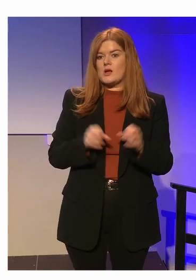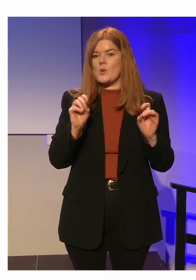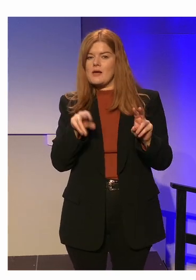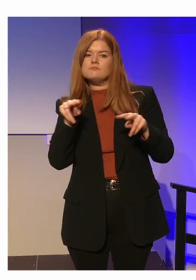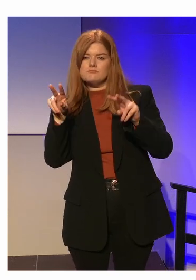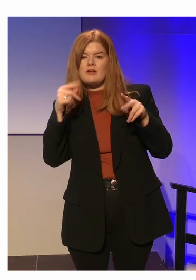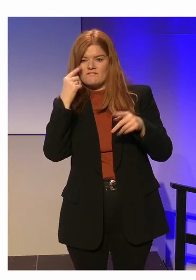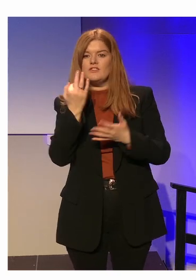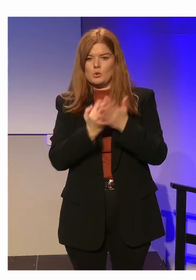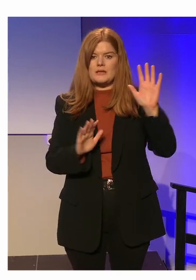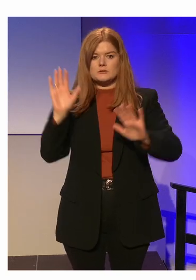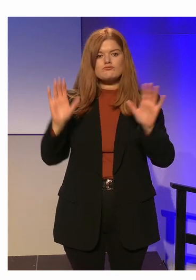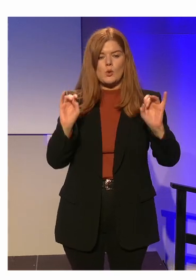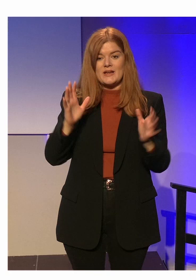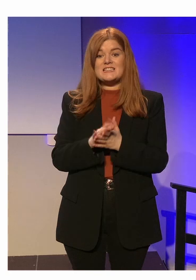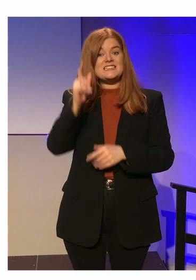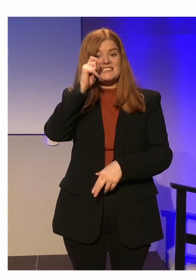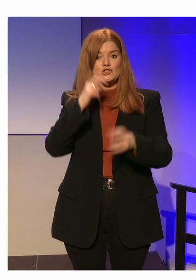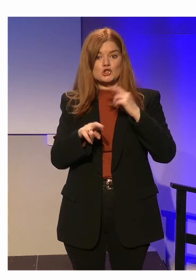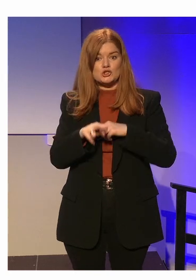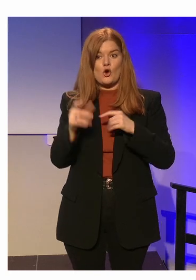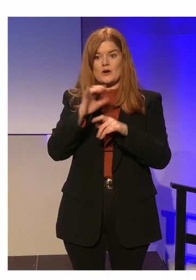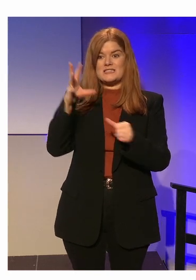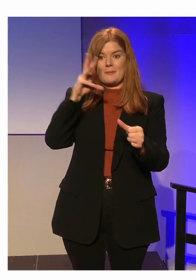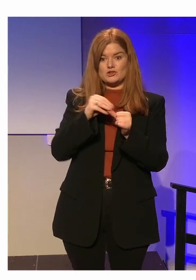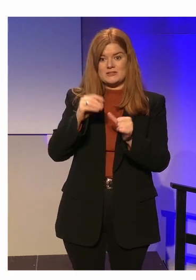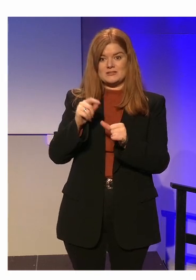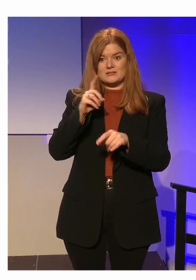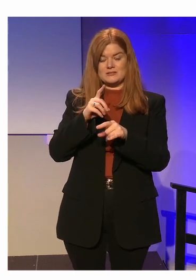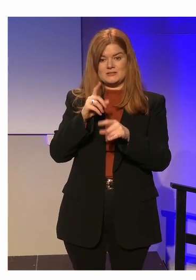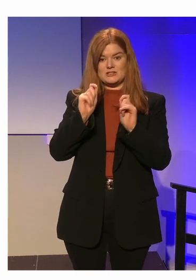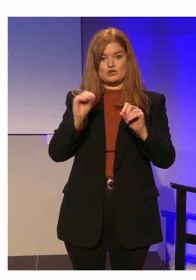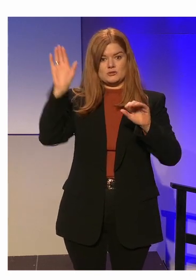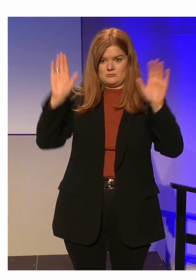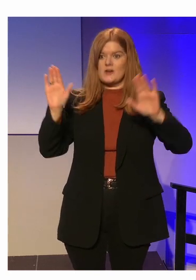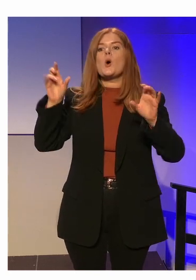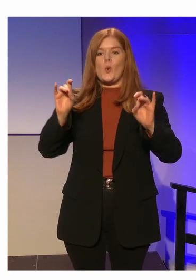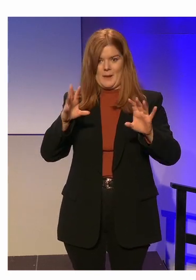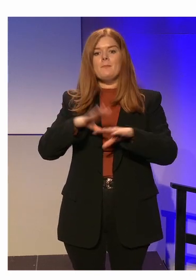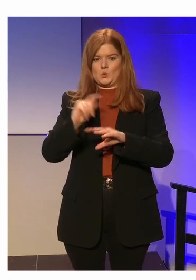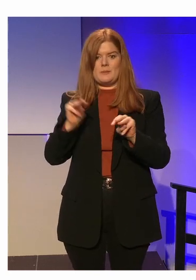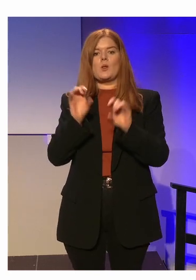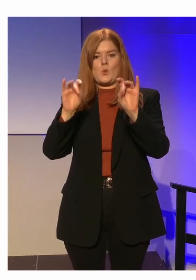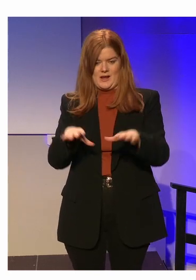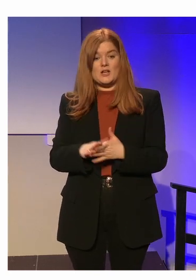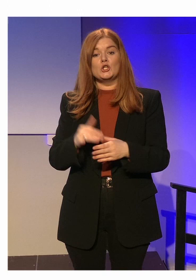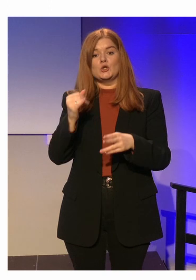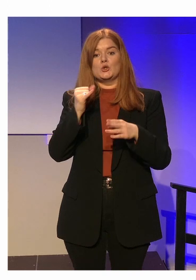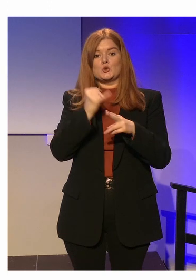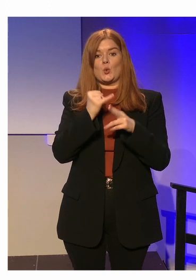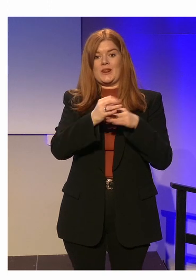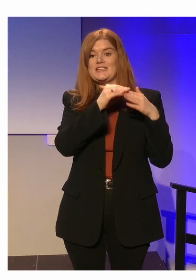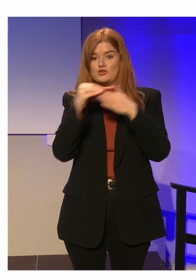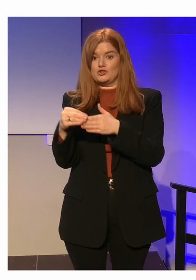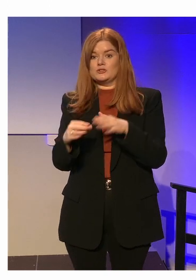Okay, I see a couple of hands. Teachers or specialists? Great, that's the bulk. School